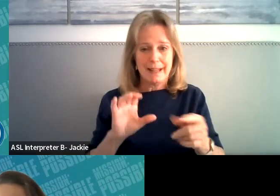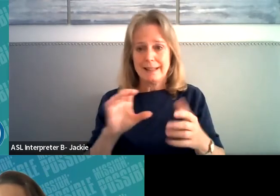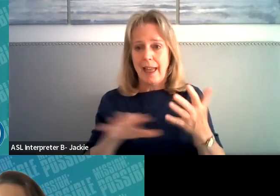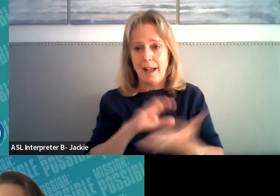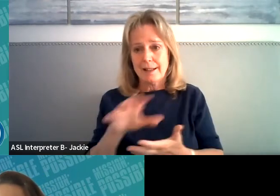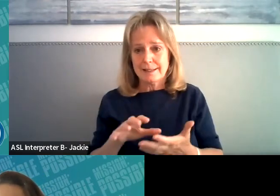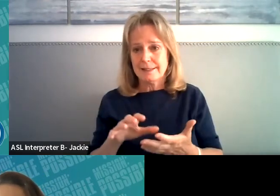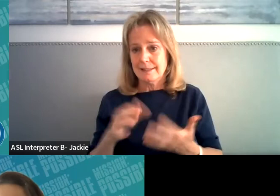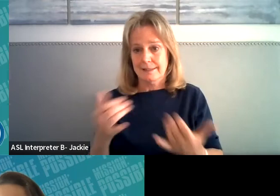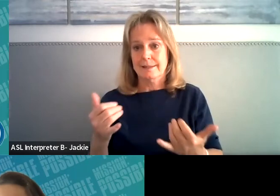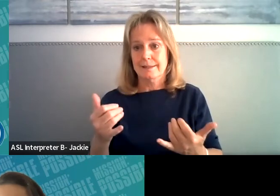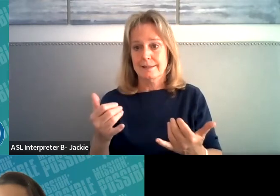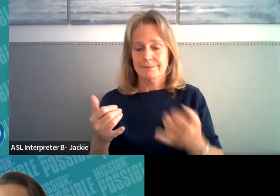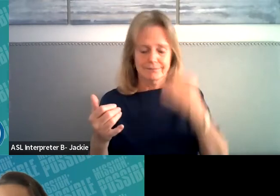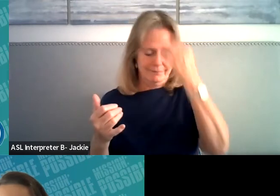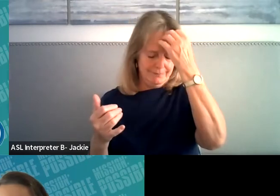up to date.